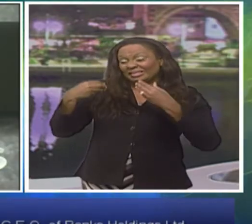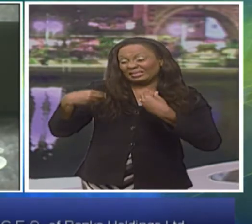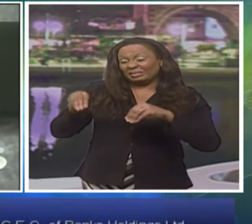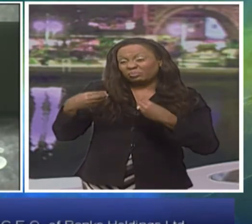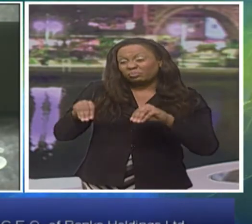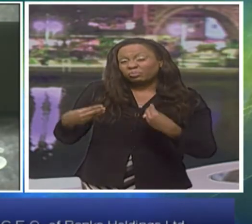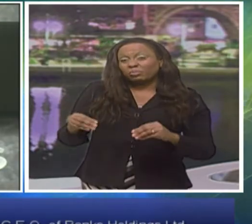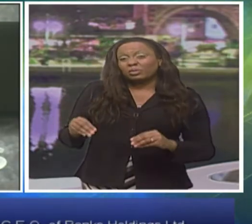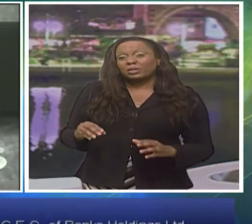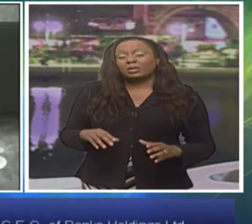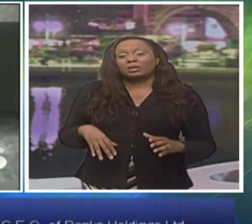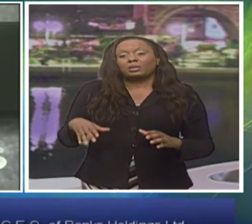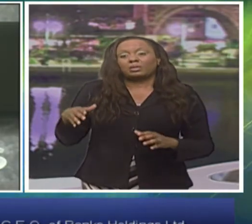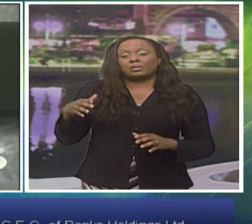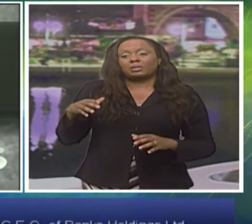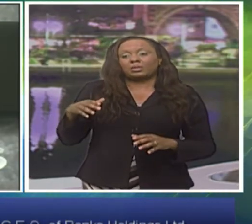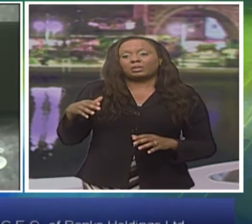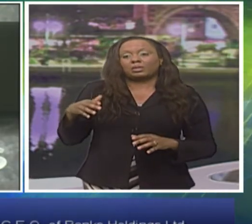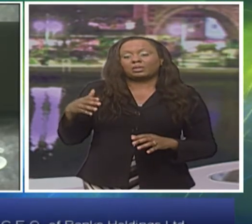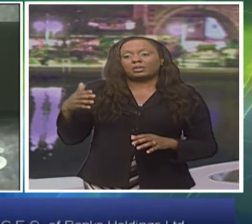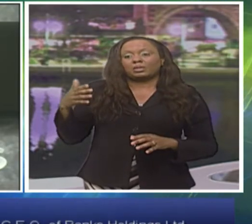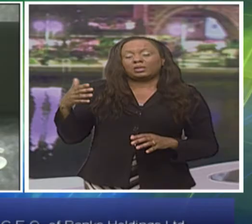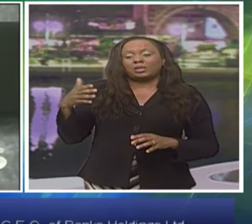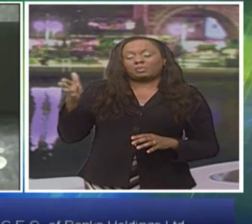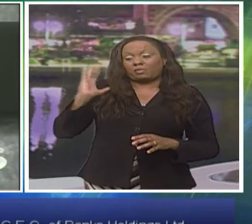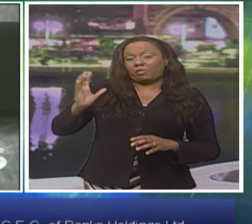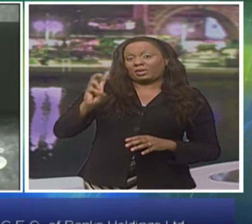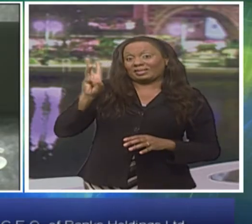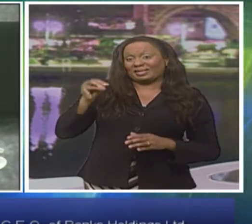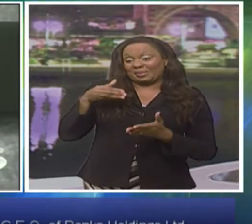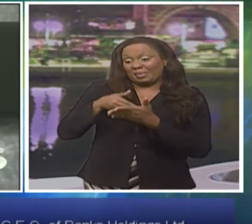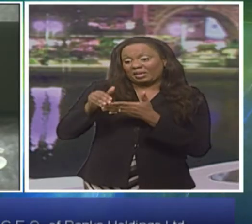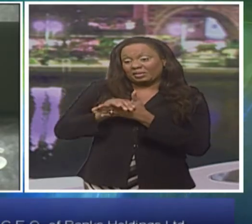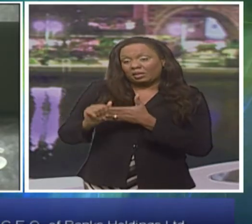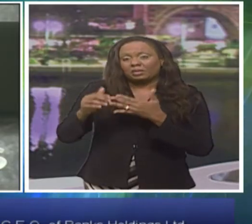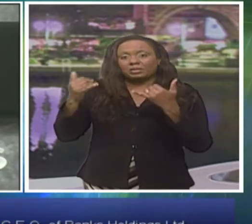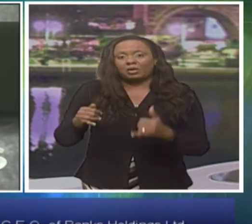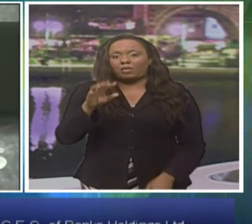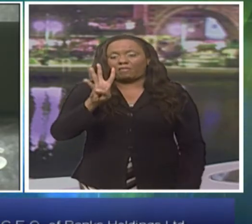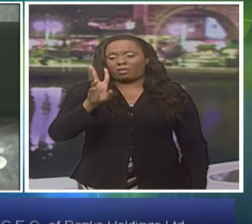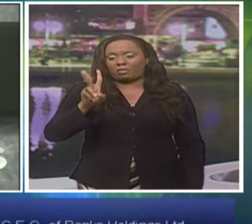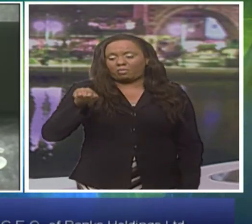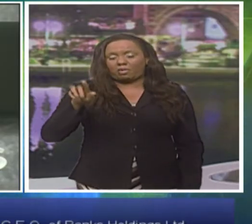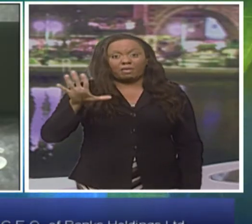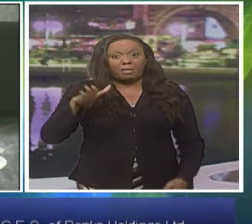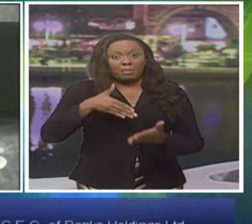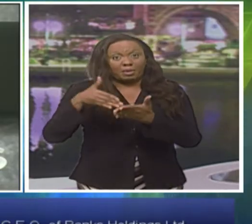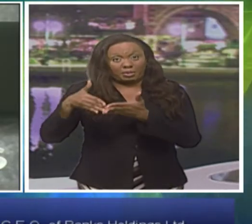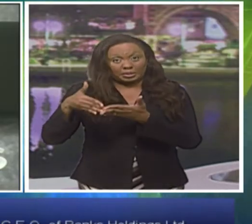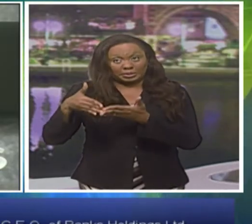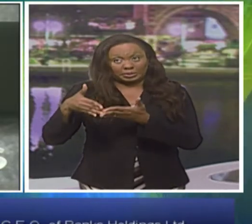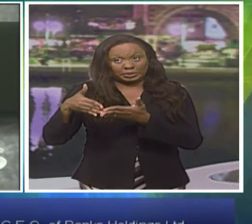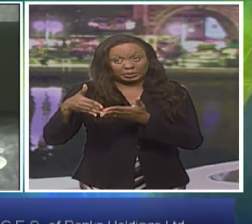a $60 million industry to from a $60 million industry to 42.5. And this element, or this